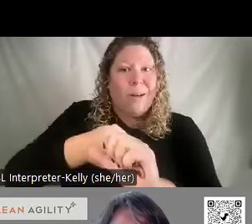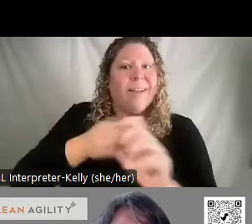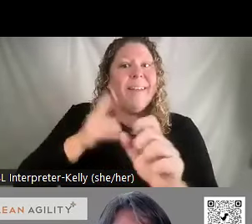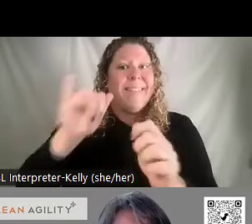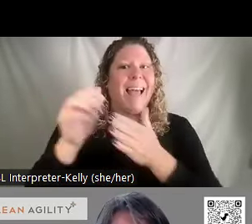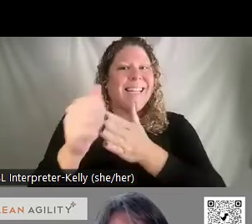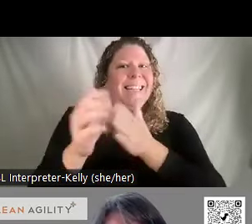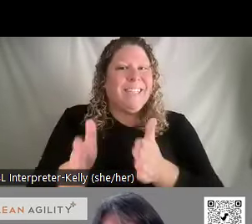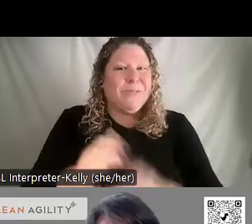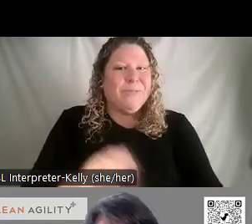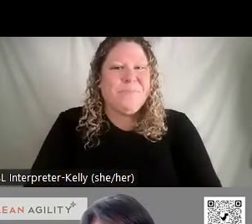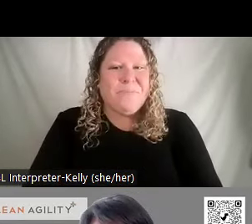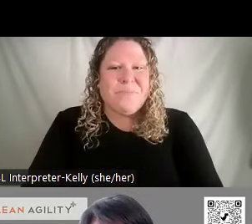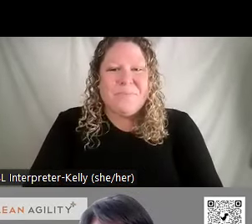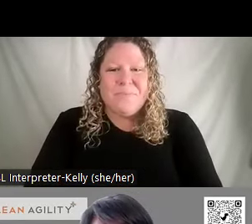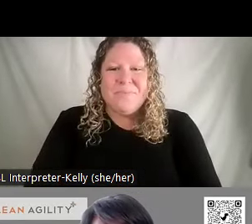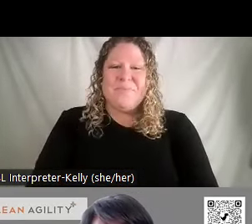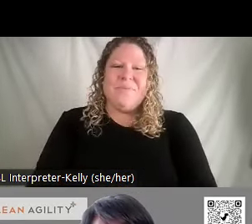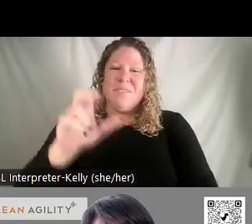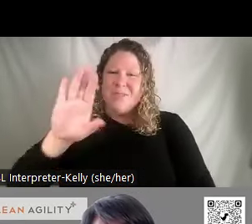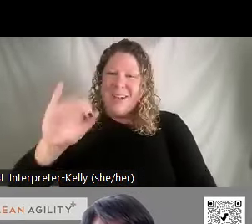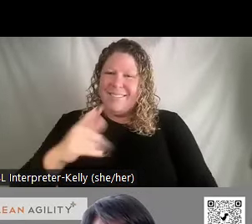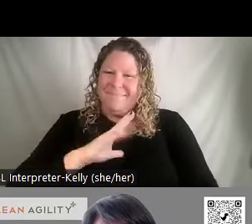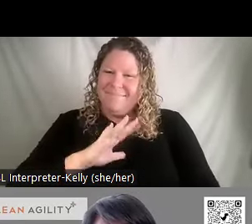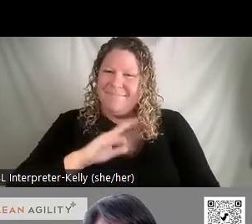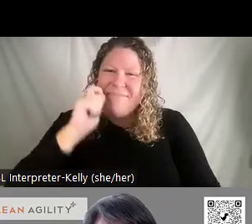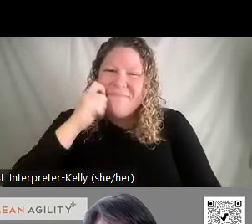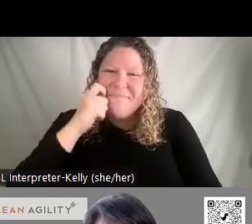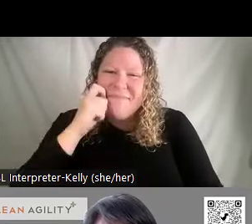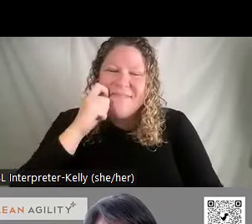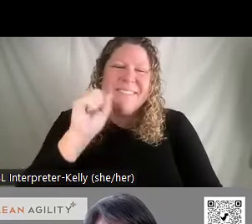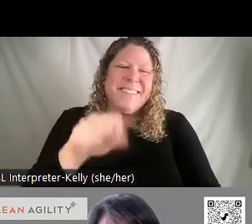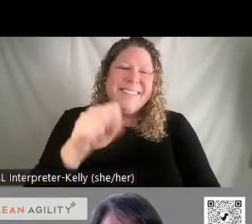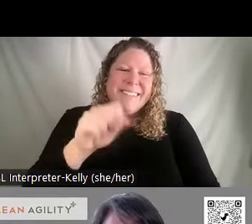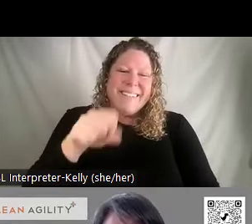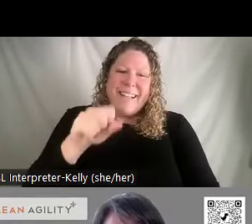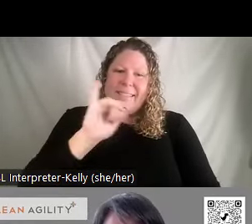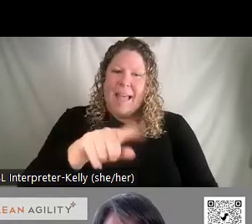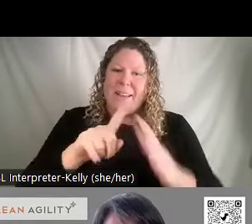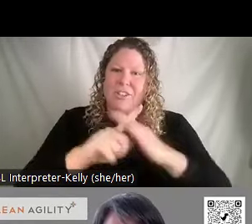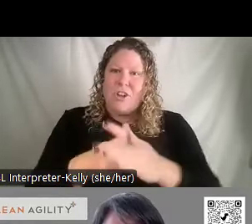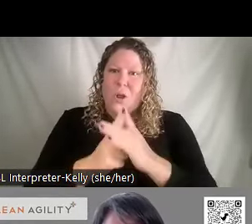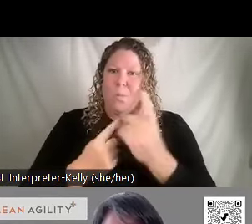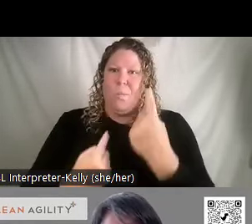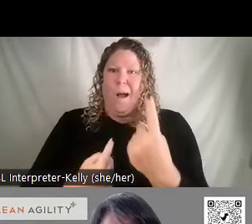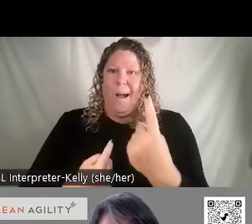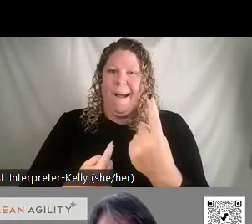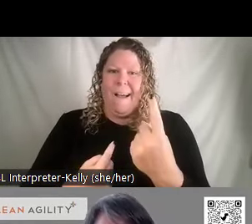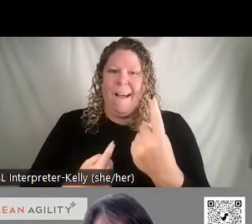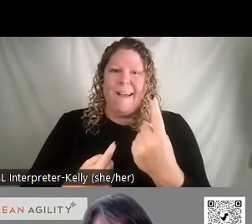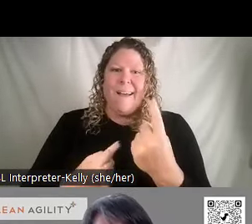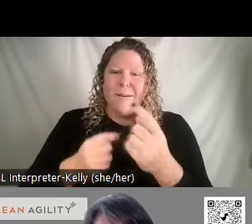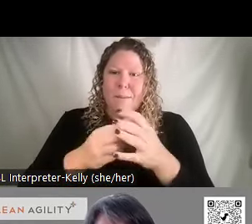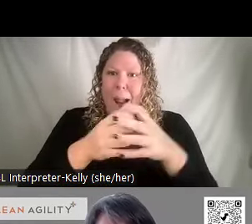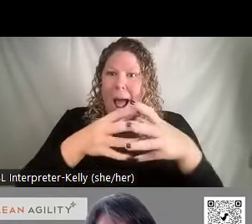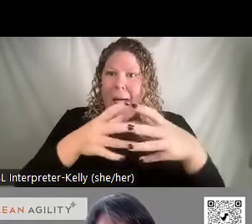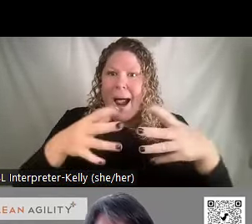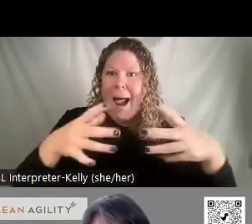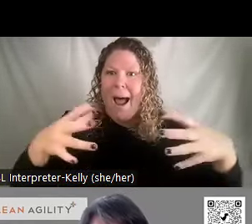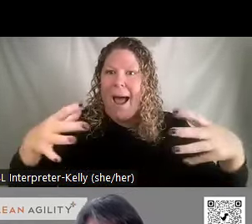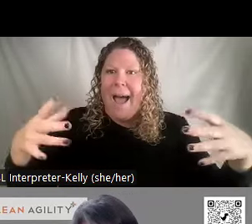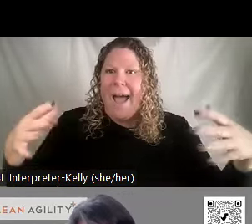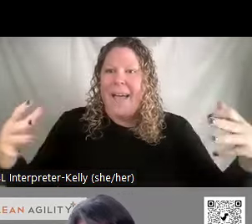Pretty cool, huh? So you think about it. That movement began with one person who